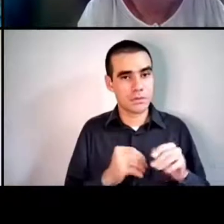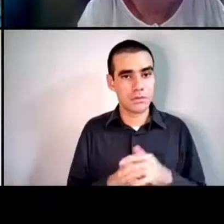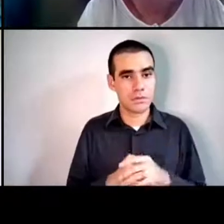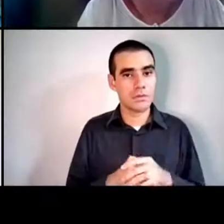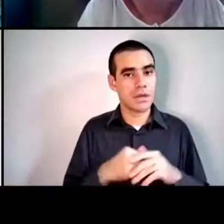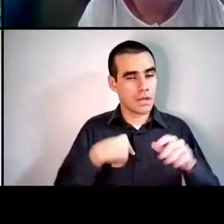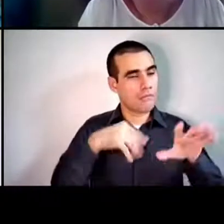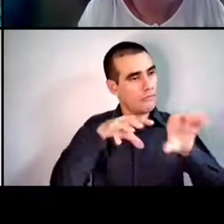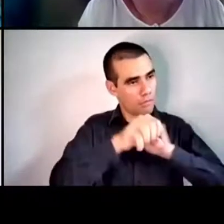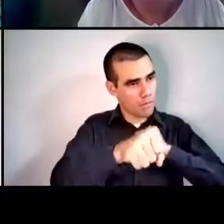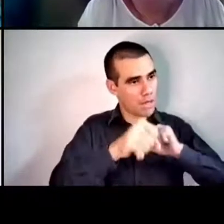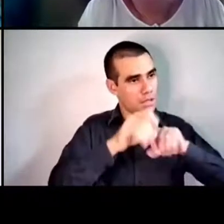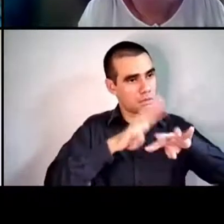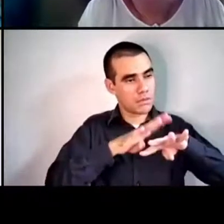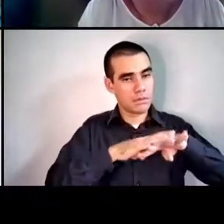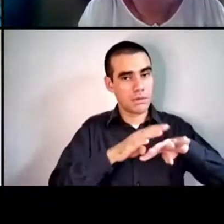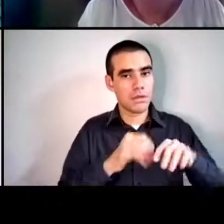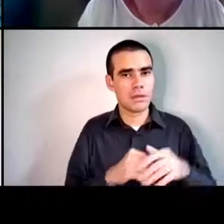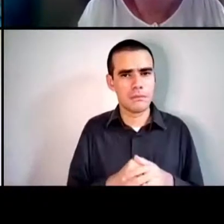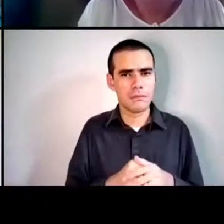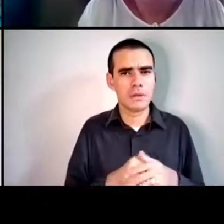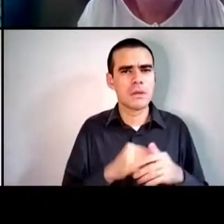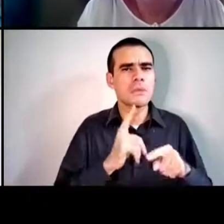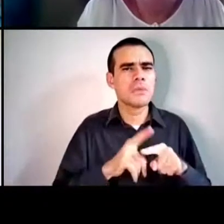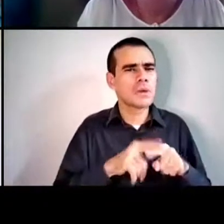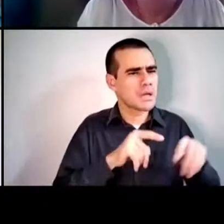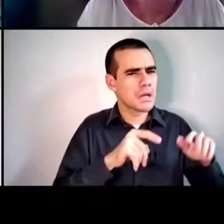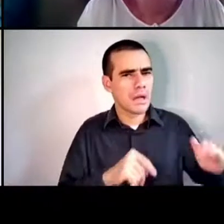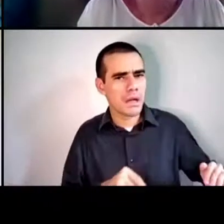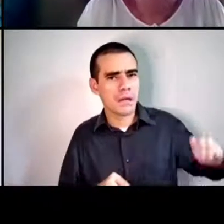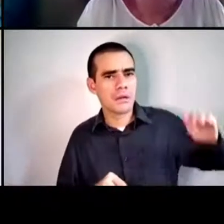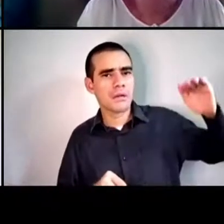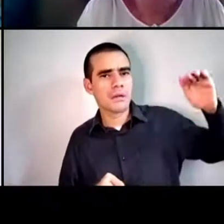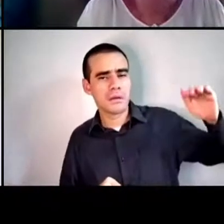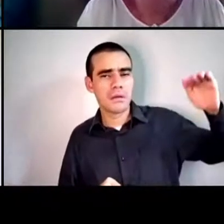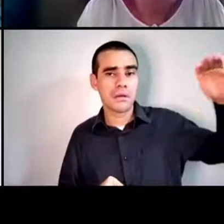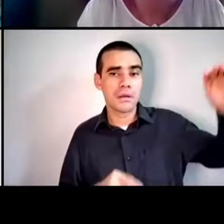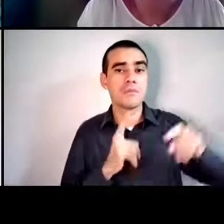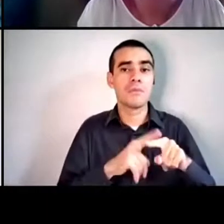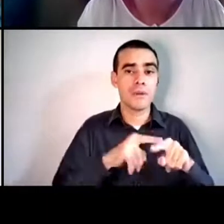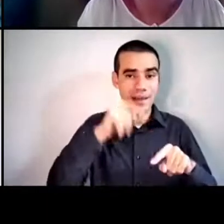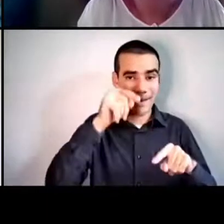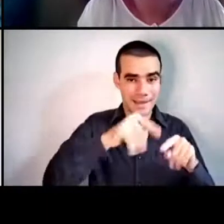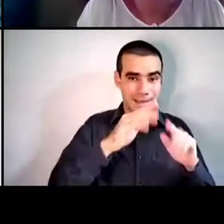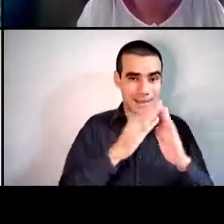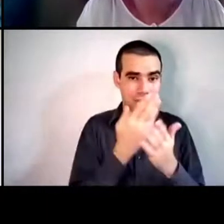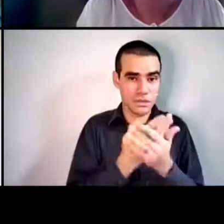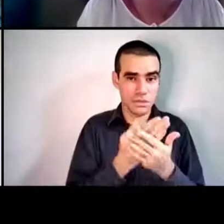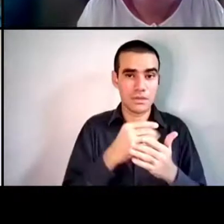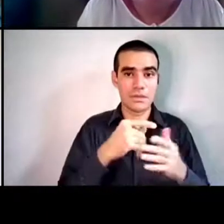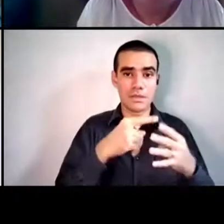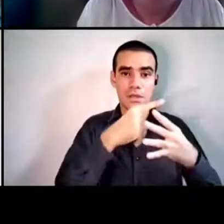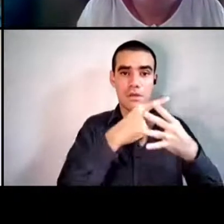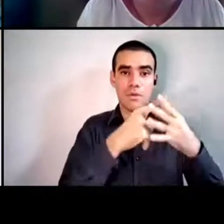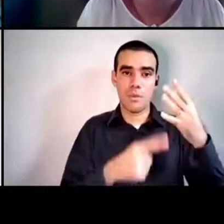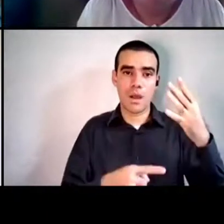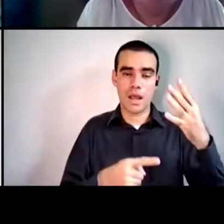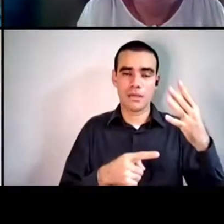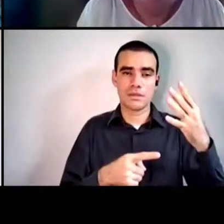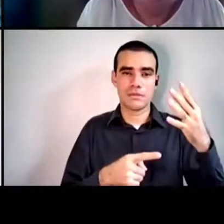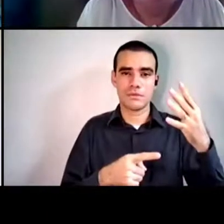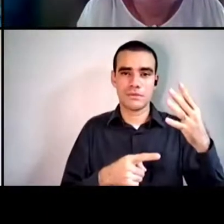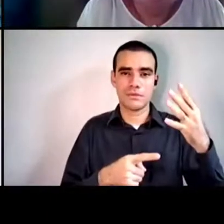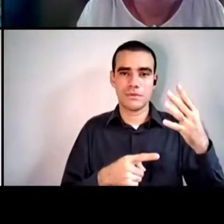teacher. I'm graduated in math. So why do you have different ages of children here? Because inside this classroom, there are